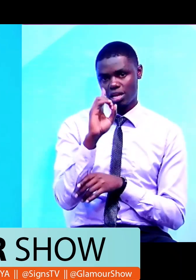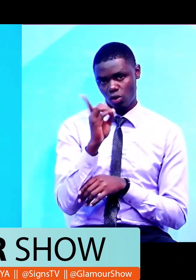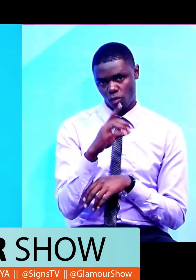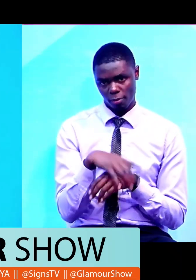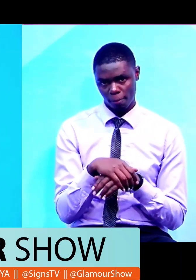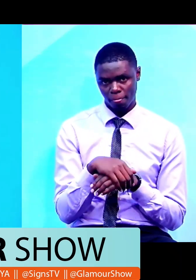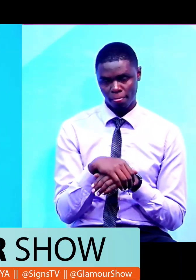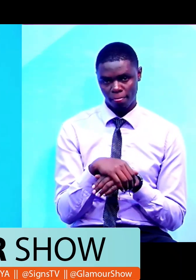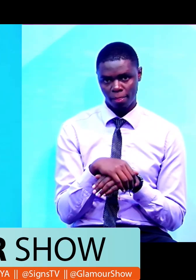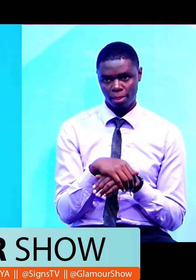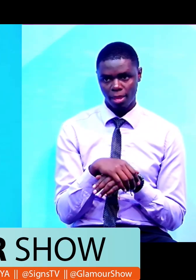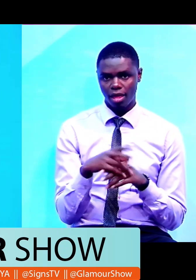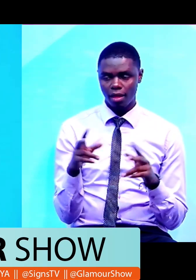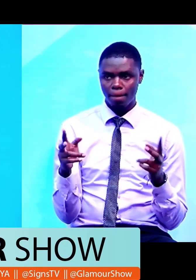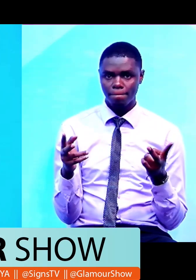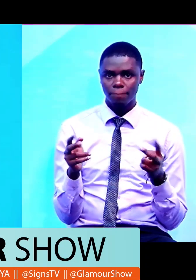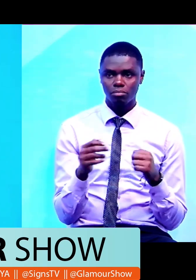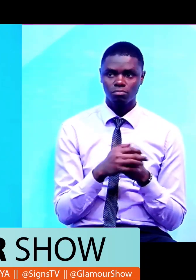very